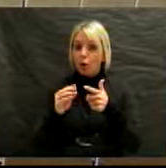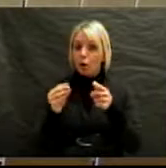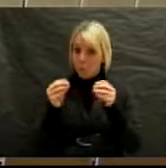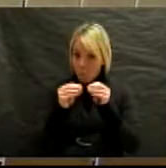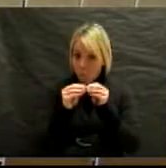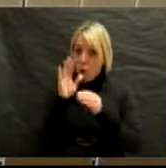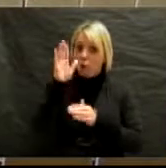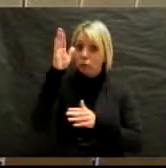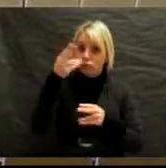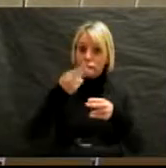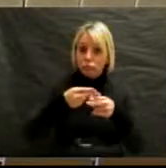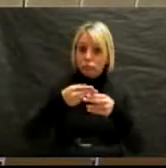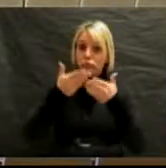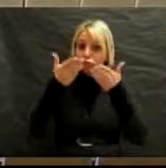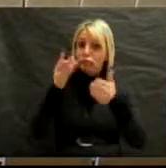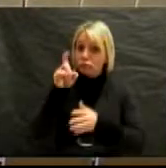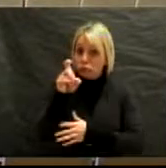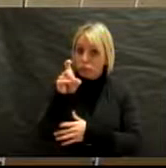Any further nominations?